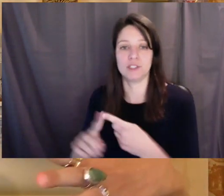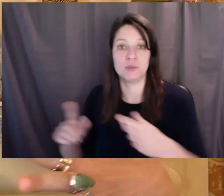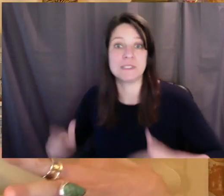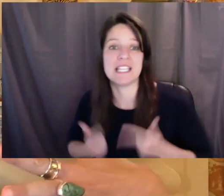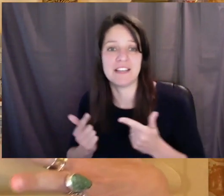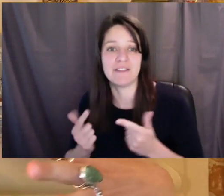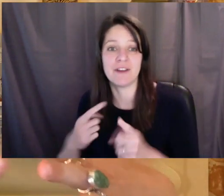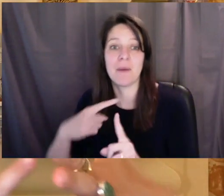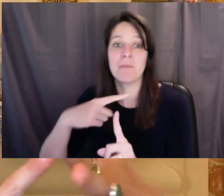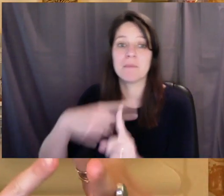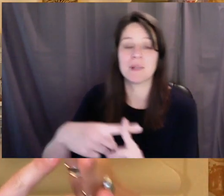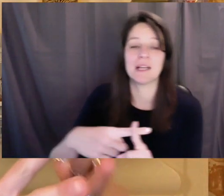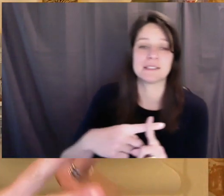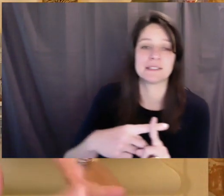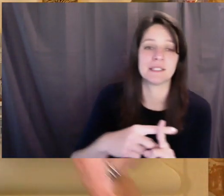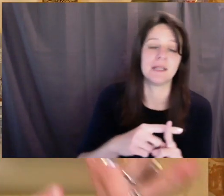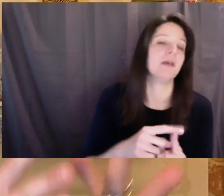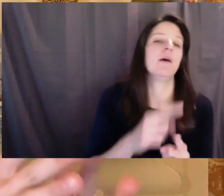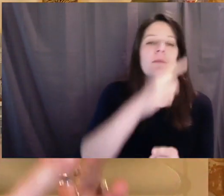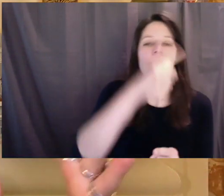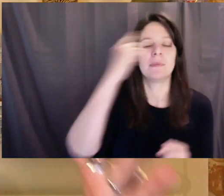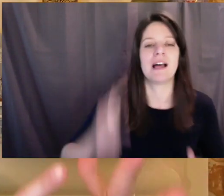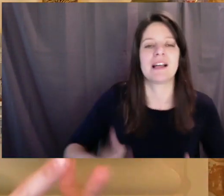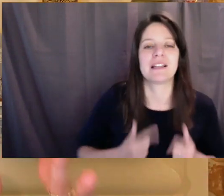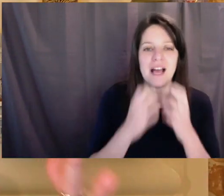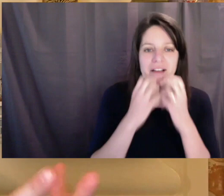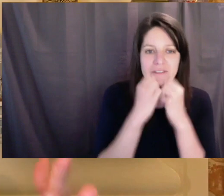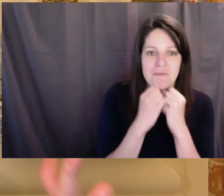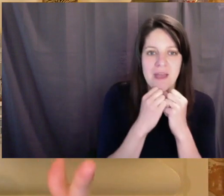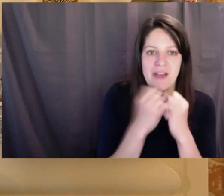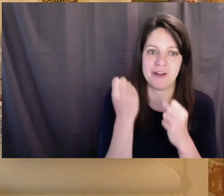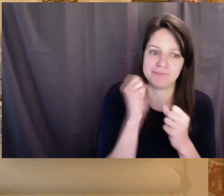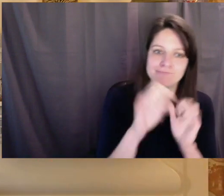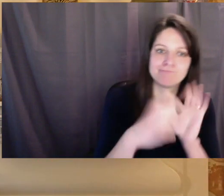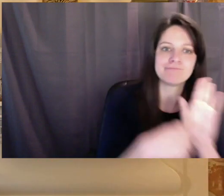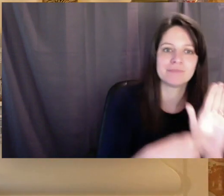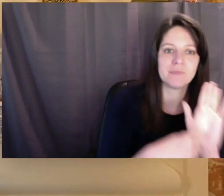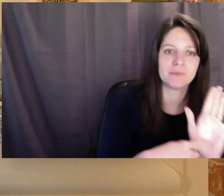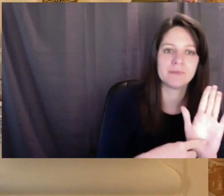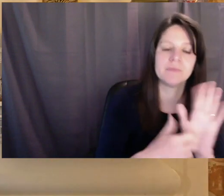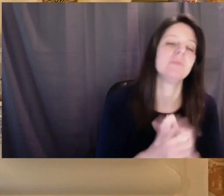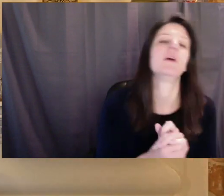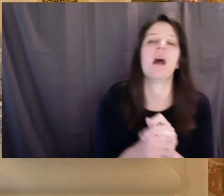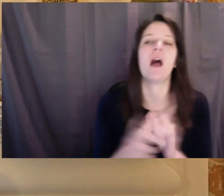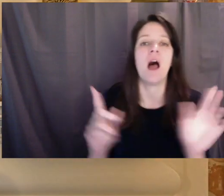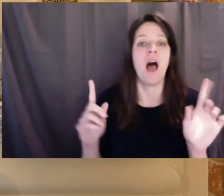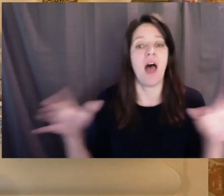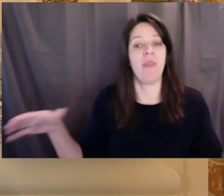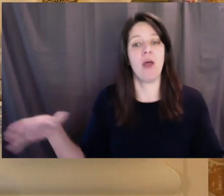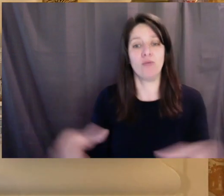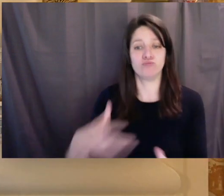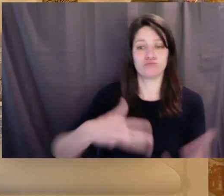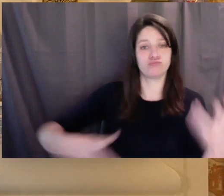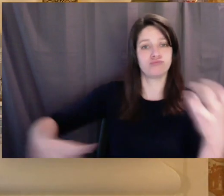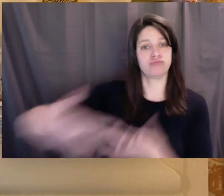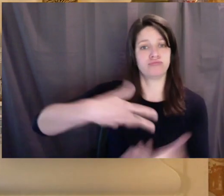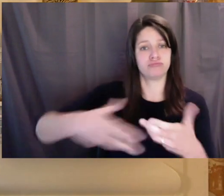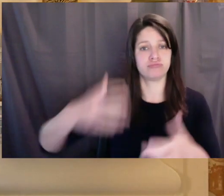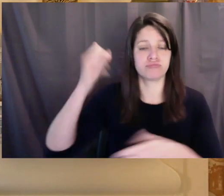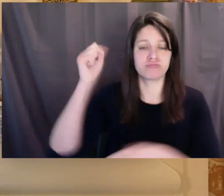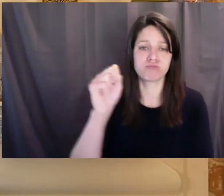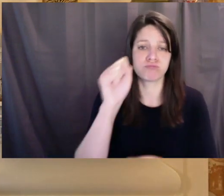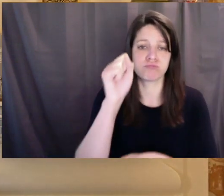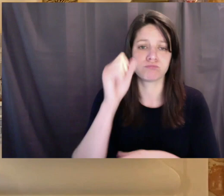ended up merging near the State House with a Code Black Lives Matter one of medical professionals. And in Rhode Island, demonstrations have